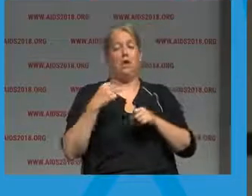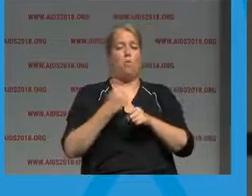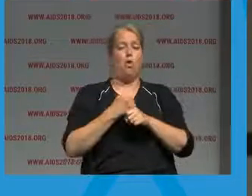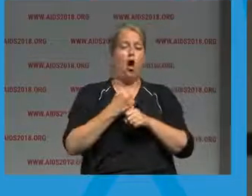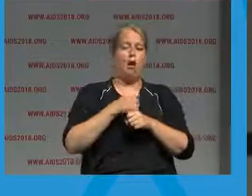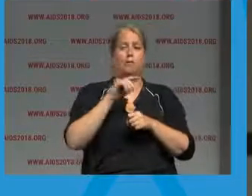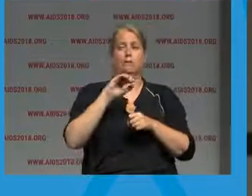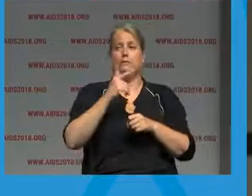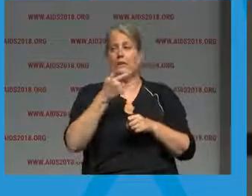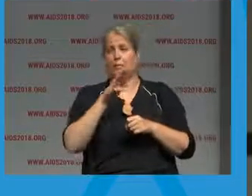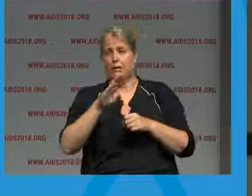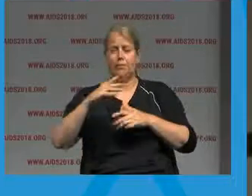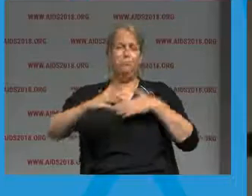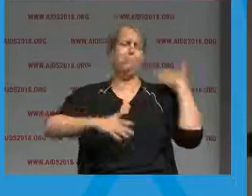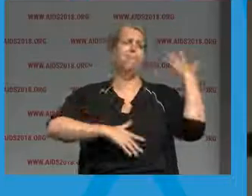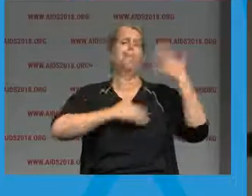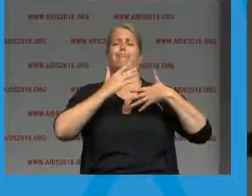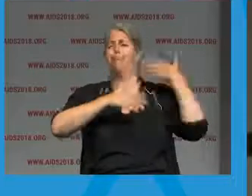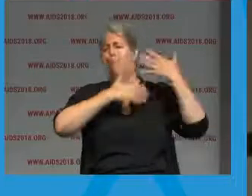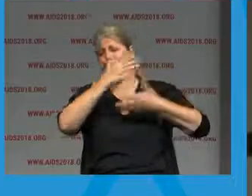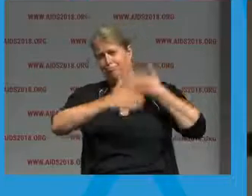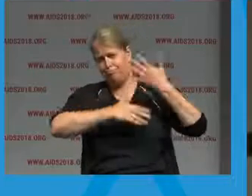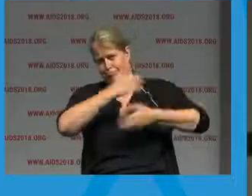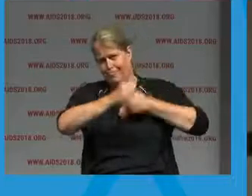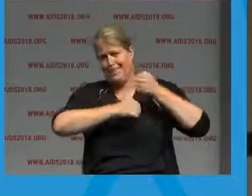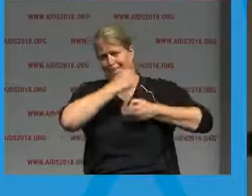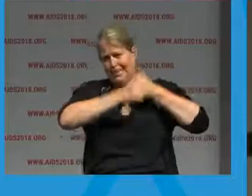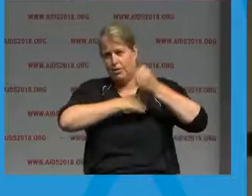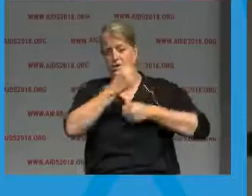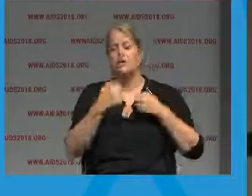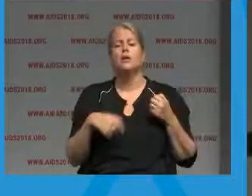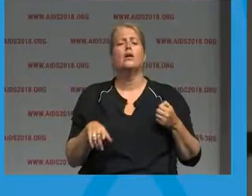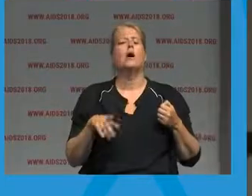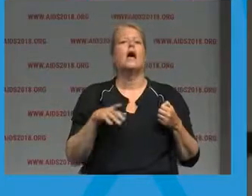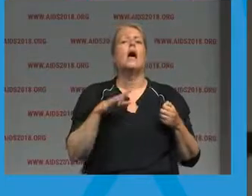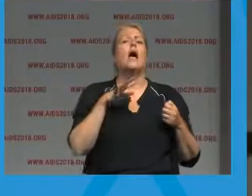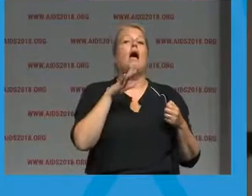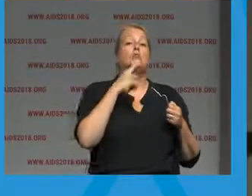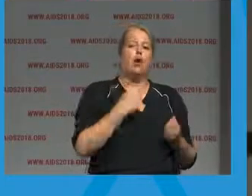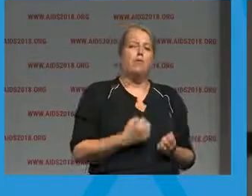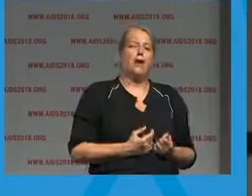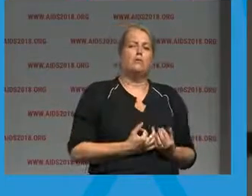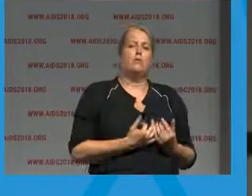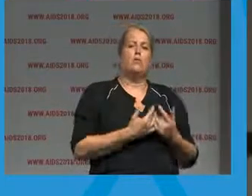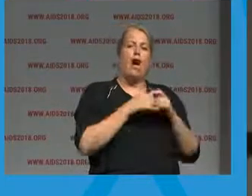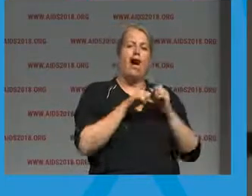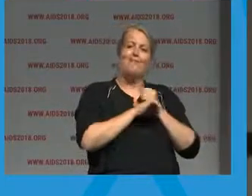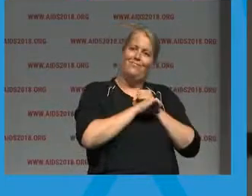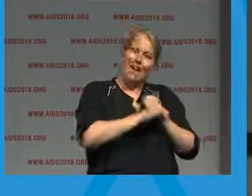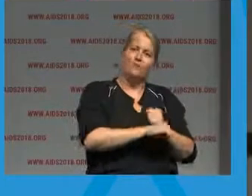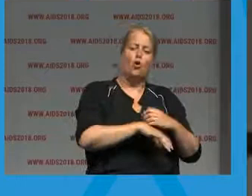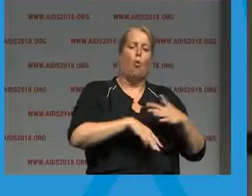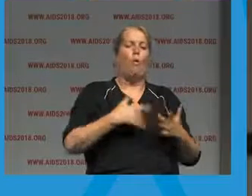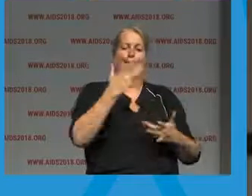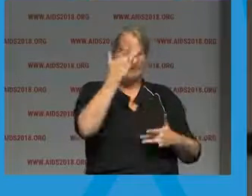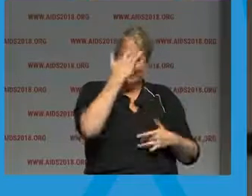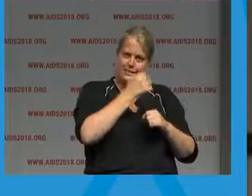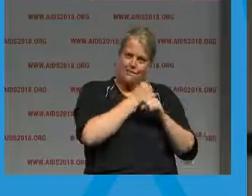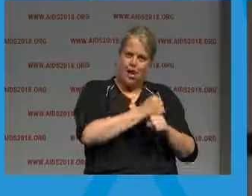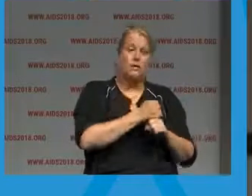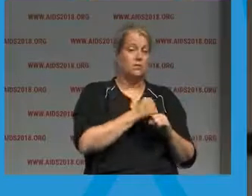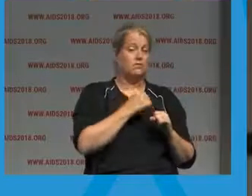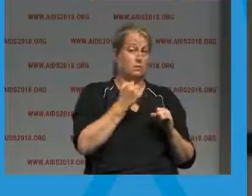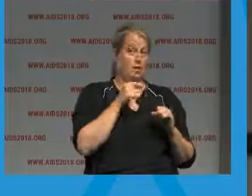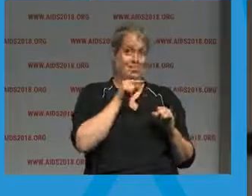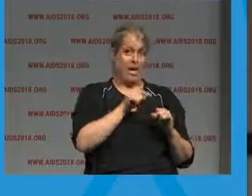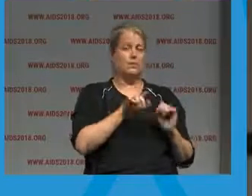I also realized that it's not just fighting bacteria or a disease. It's actually fighting